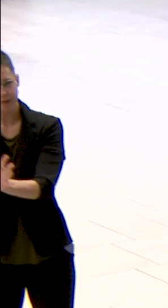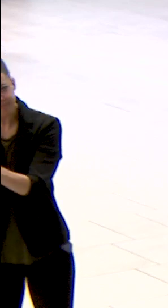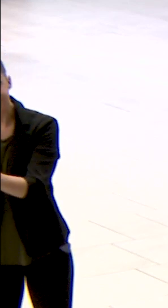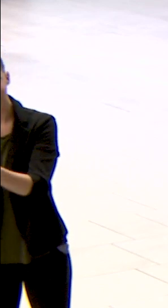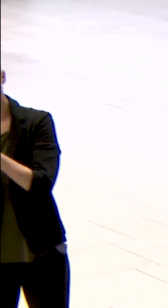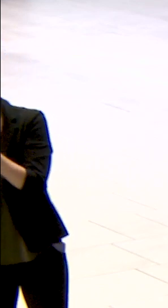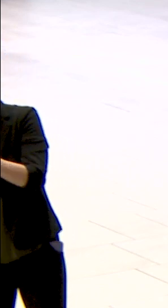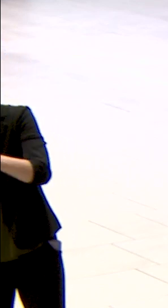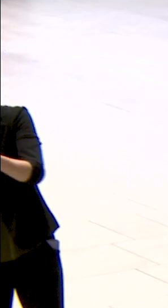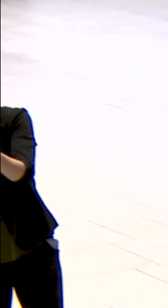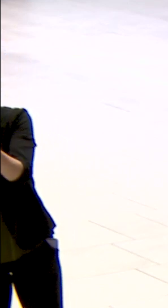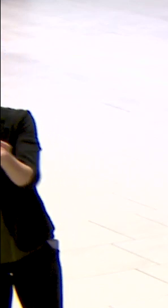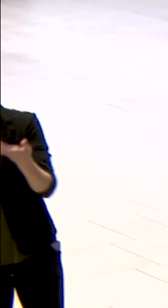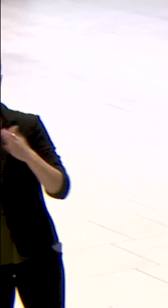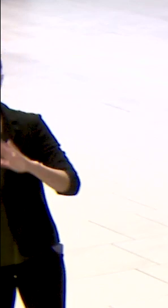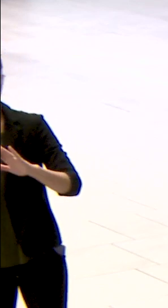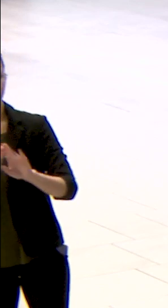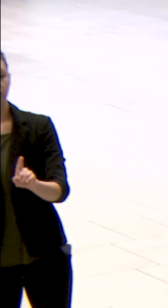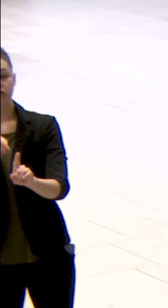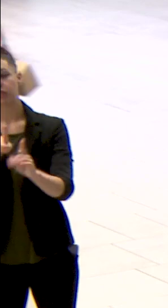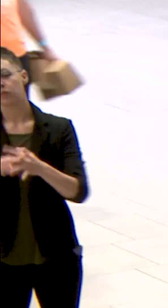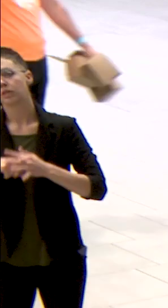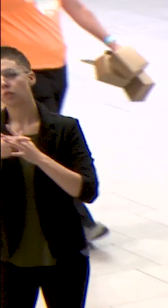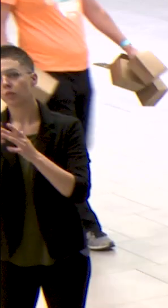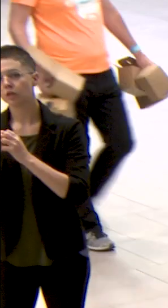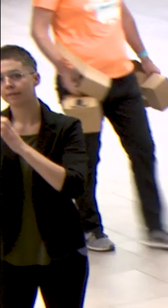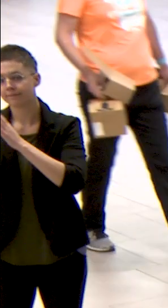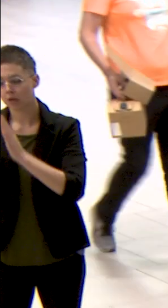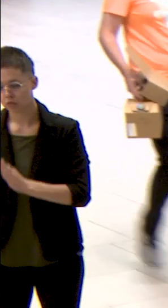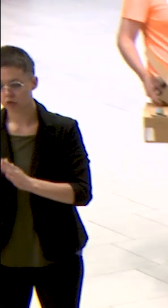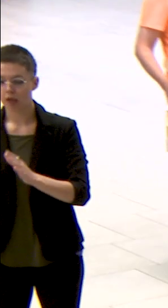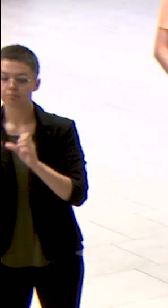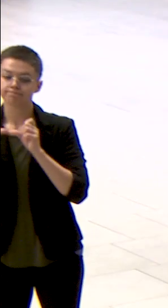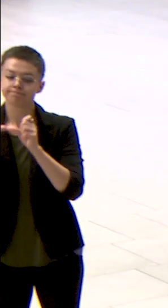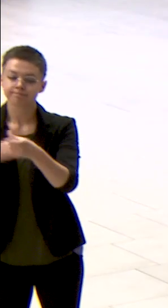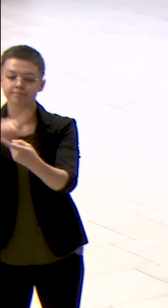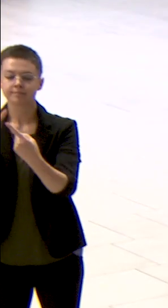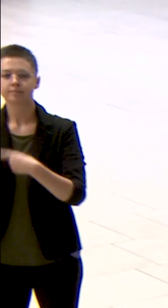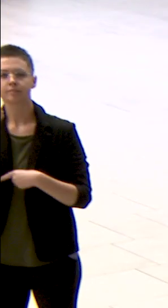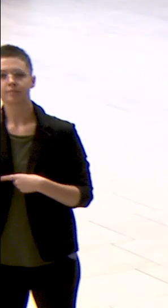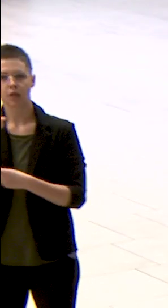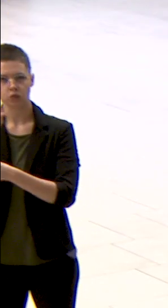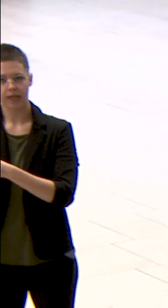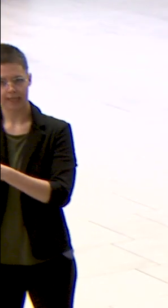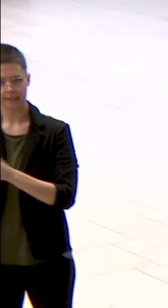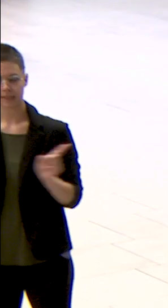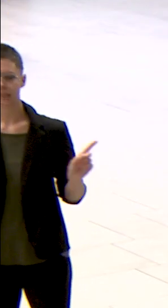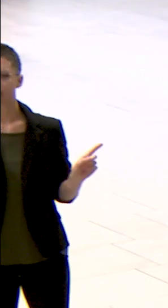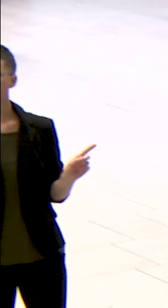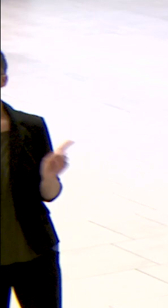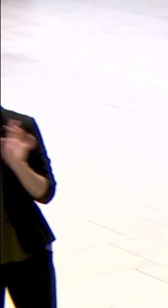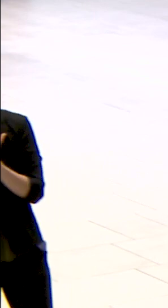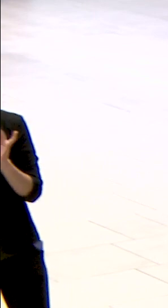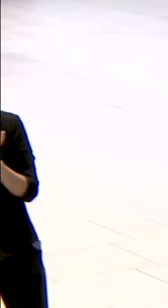community. And so, yeah, she was the original founder and stayed on, I believe, until 2018. Yeah, so I'd like to mention that